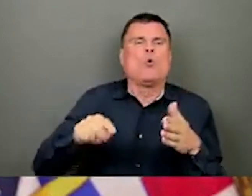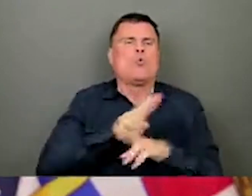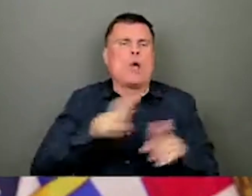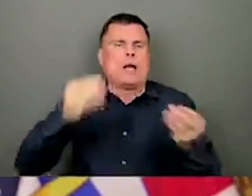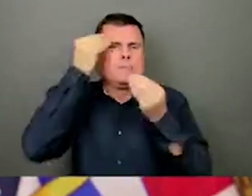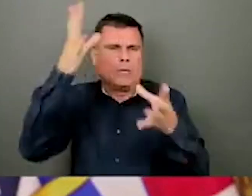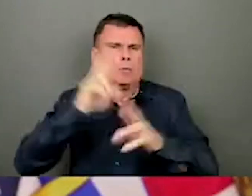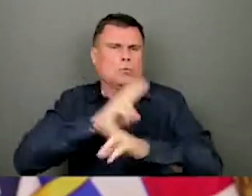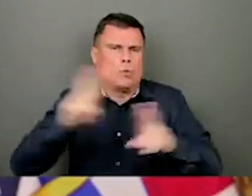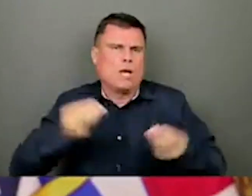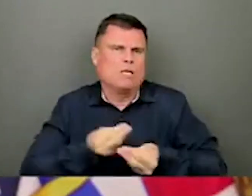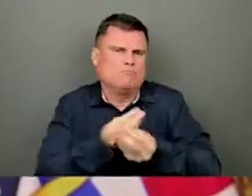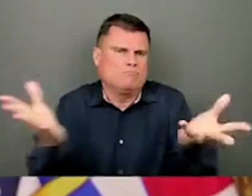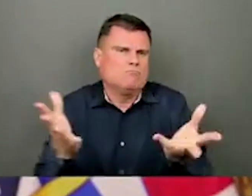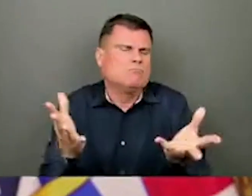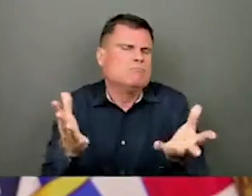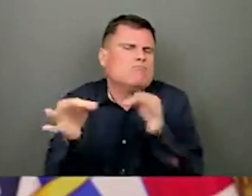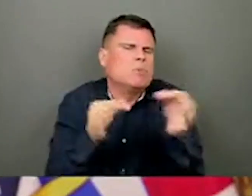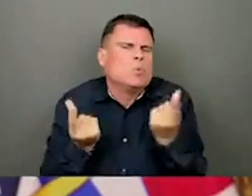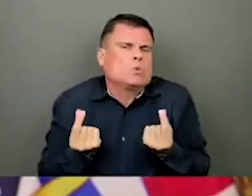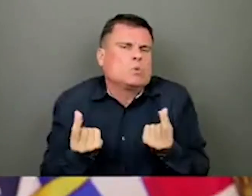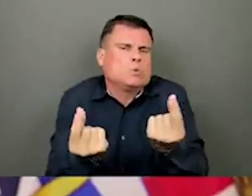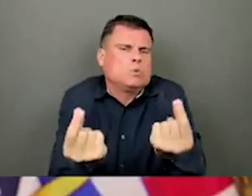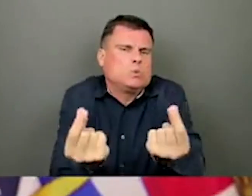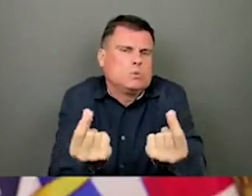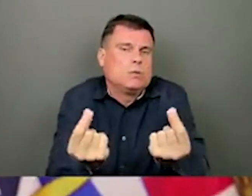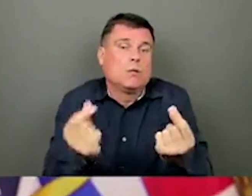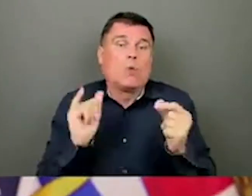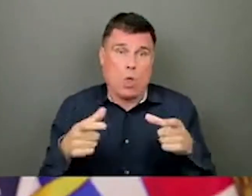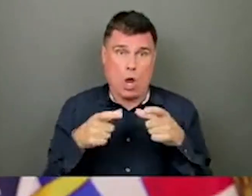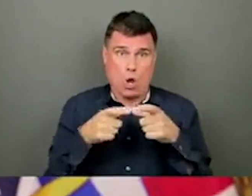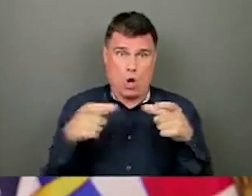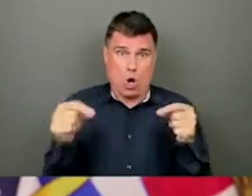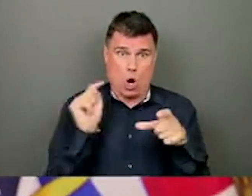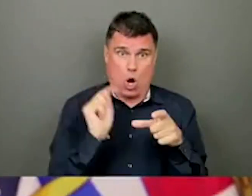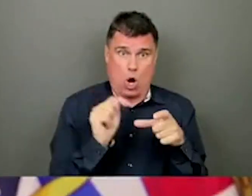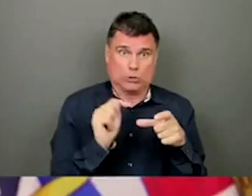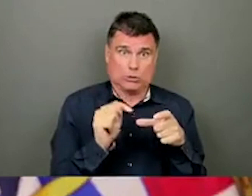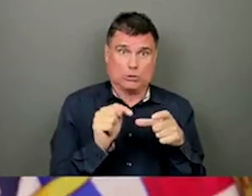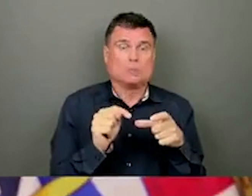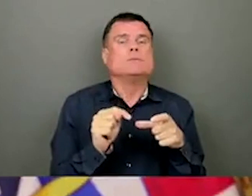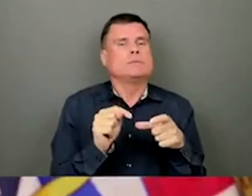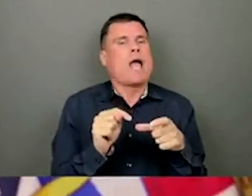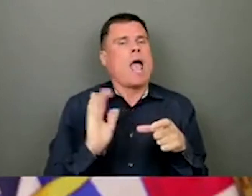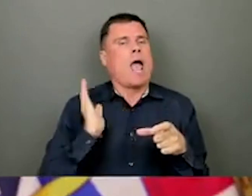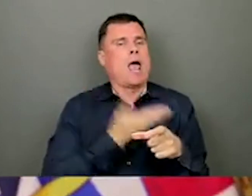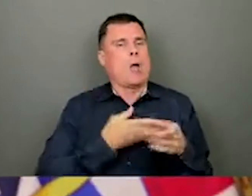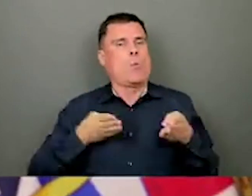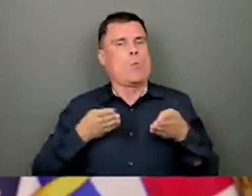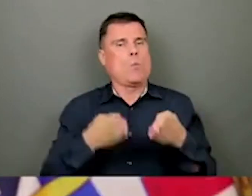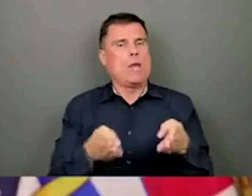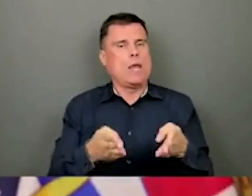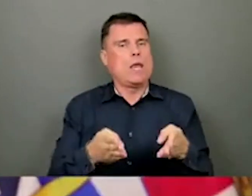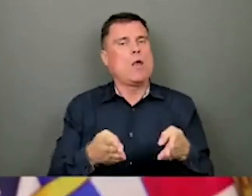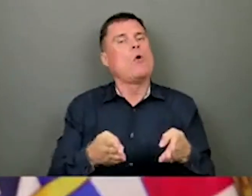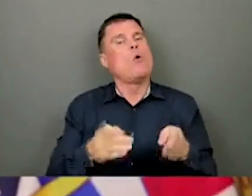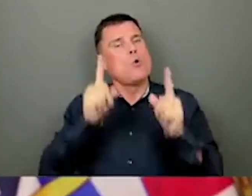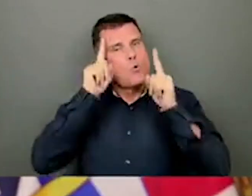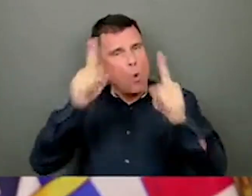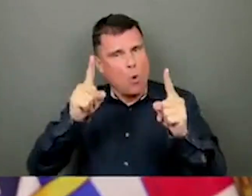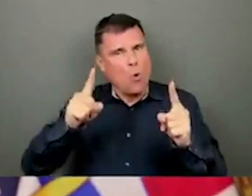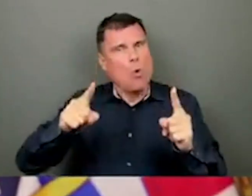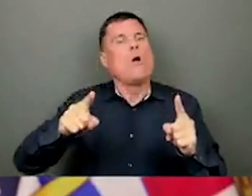getting through this next phase of the pandemic that we've been dealt, and to make sure that we can go through the fall with